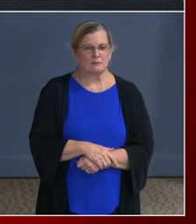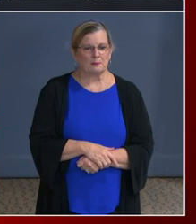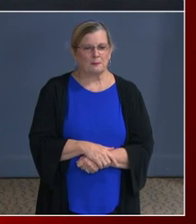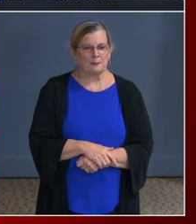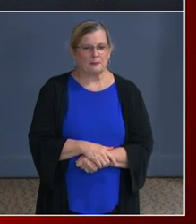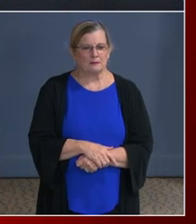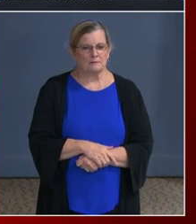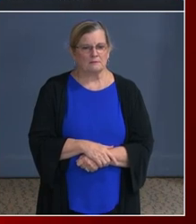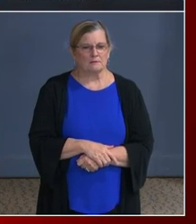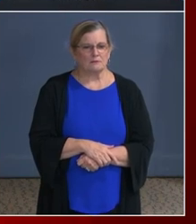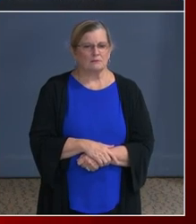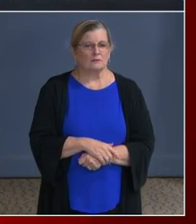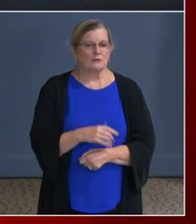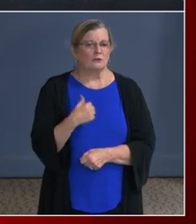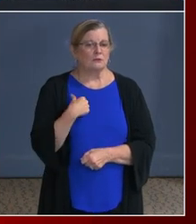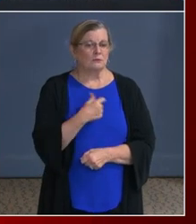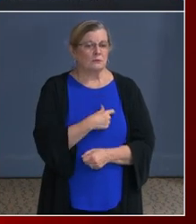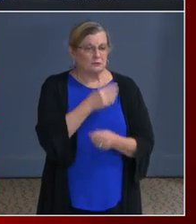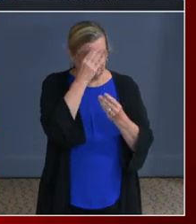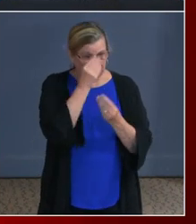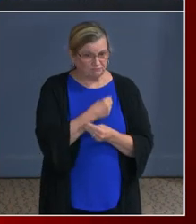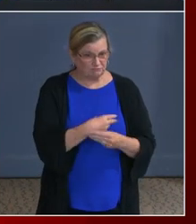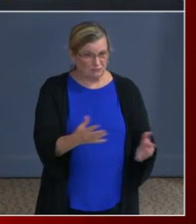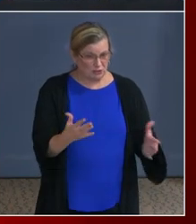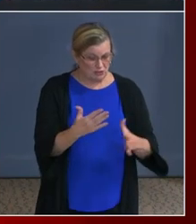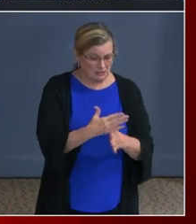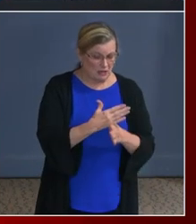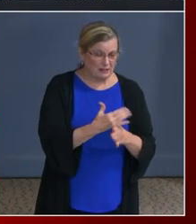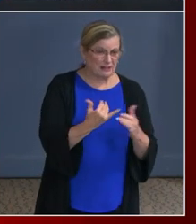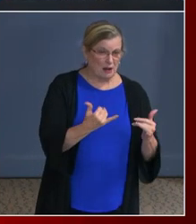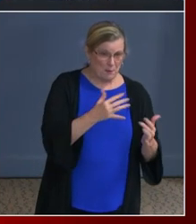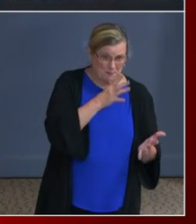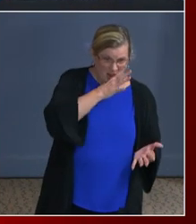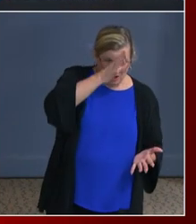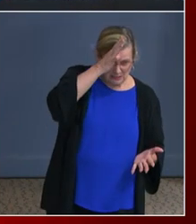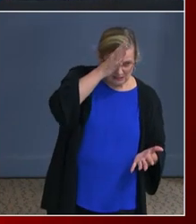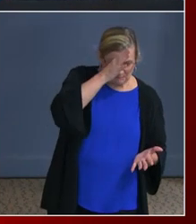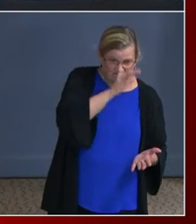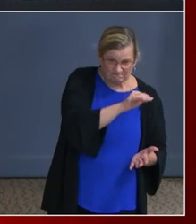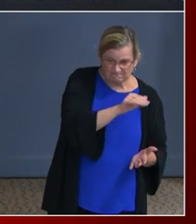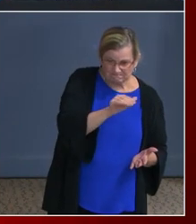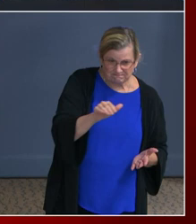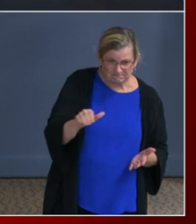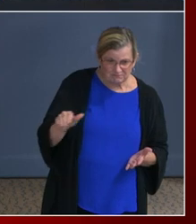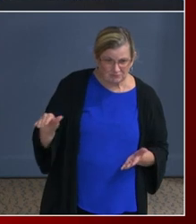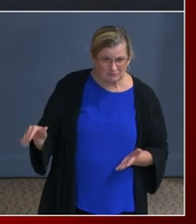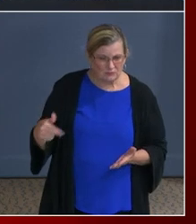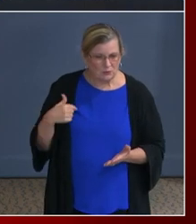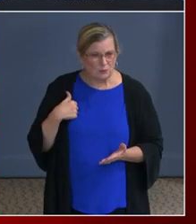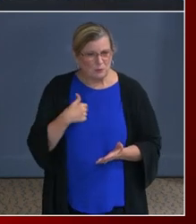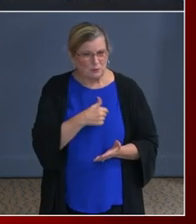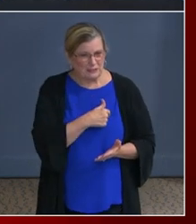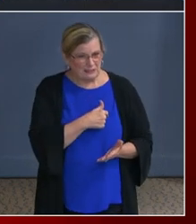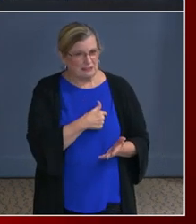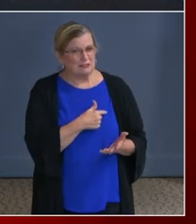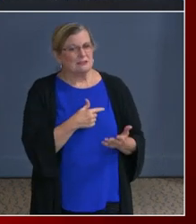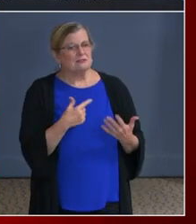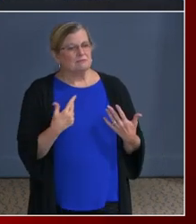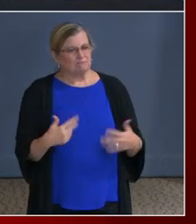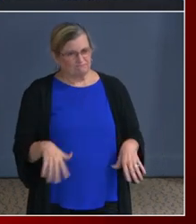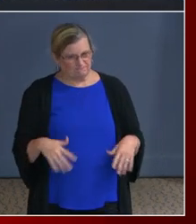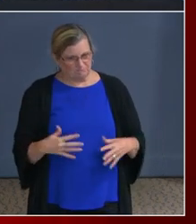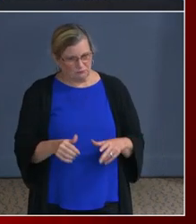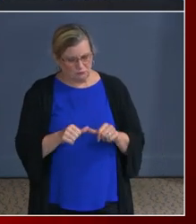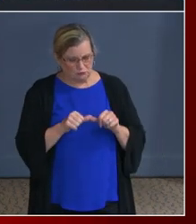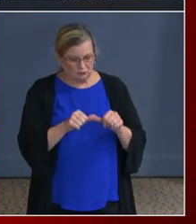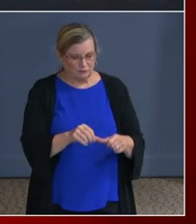parents. As we continue through this public health emergency, it continues to be important that children visit